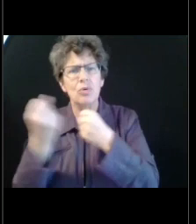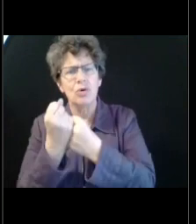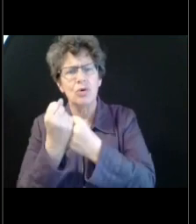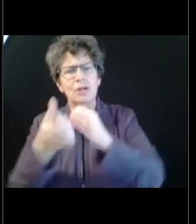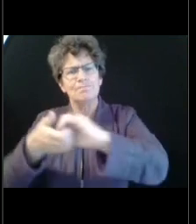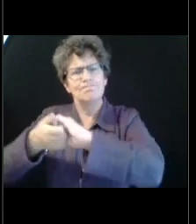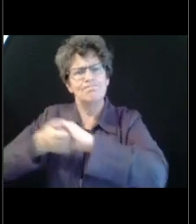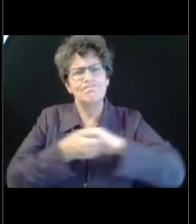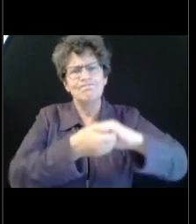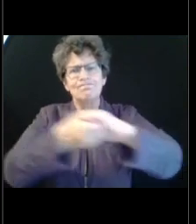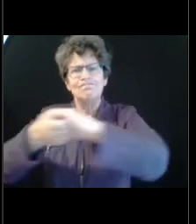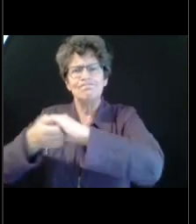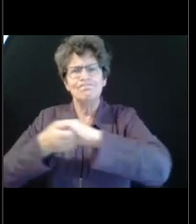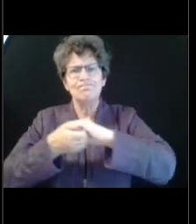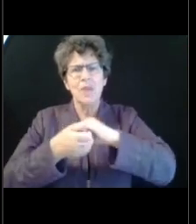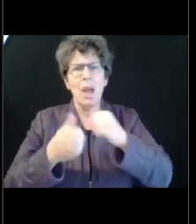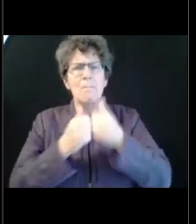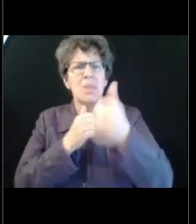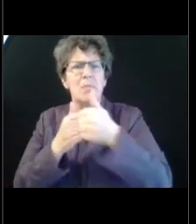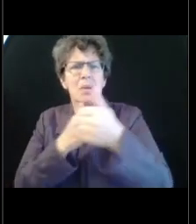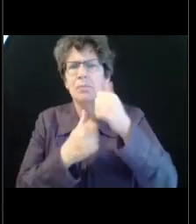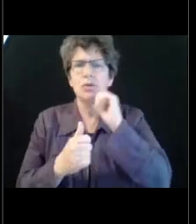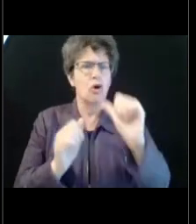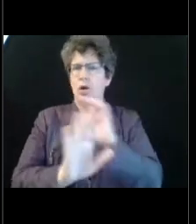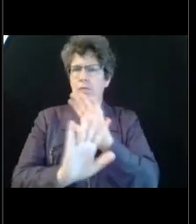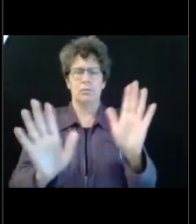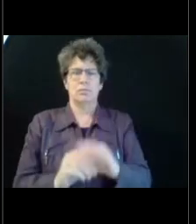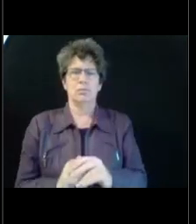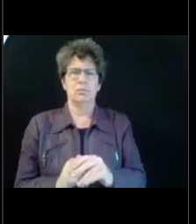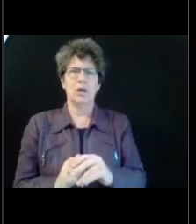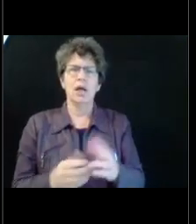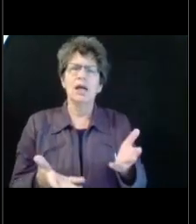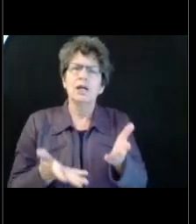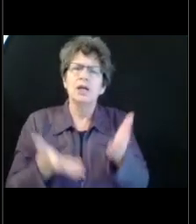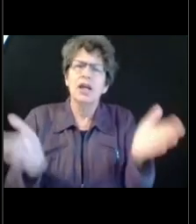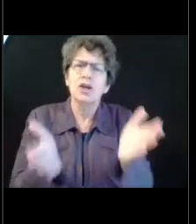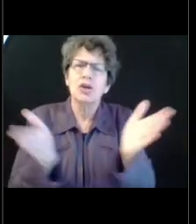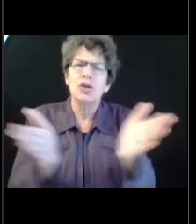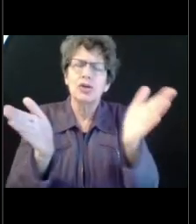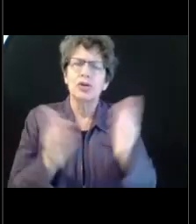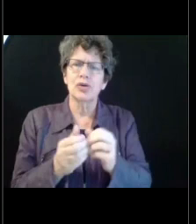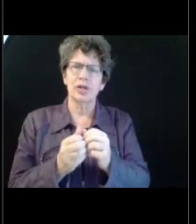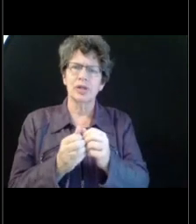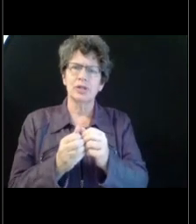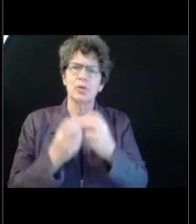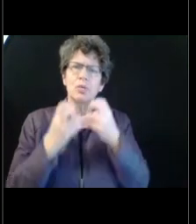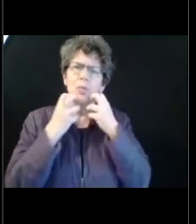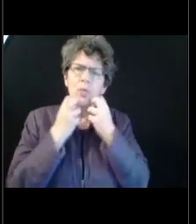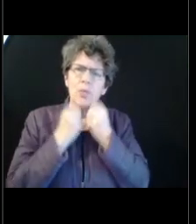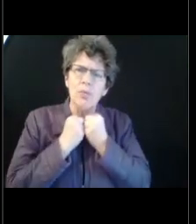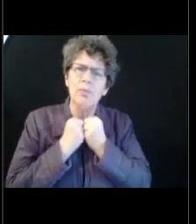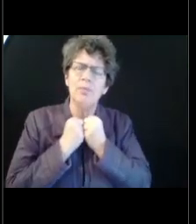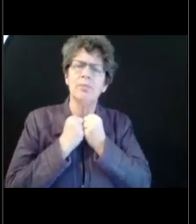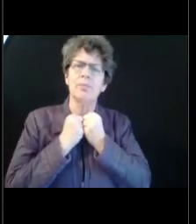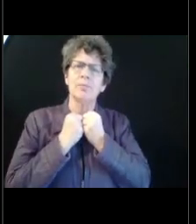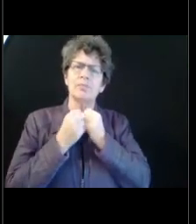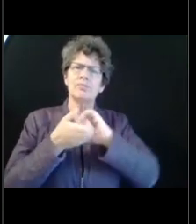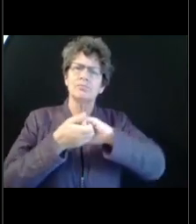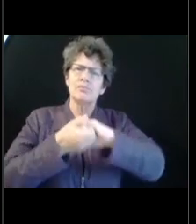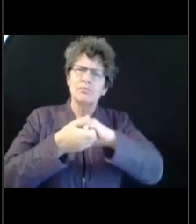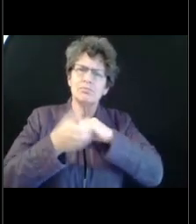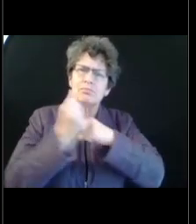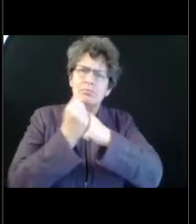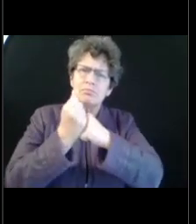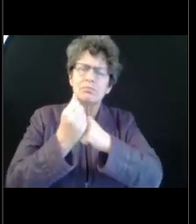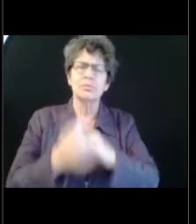provide warmth, encouragement, and assistance, and socioeconomic things that actually allow you to